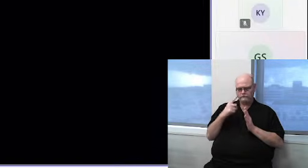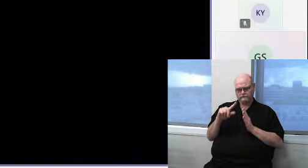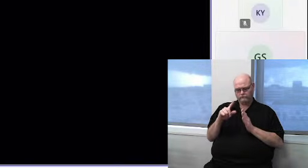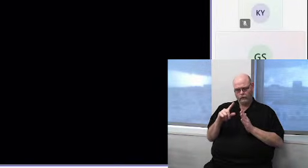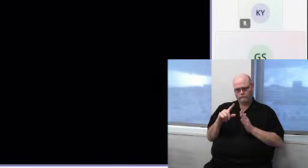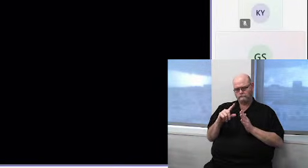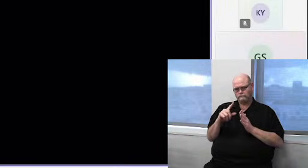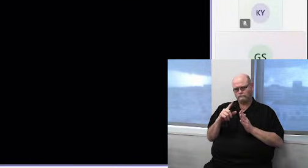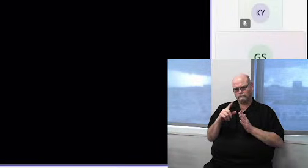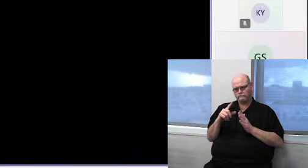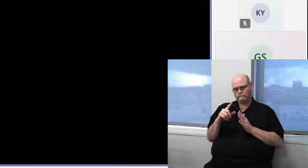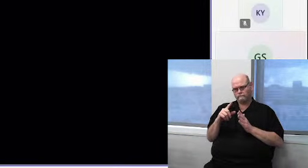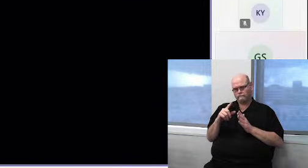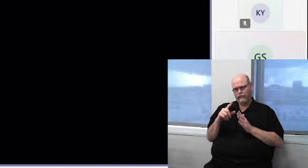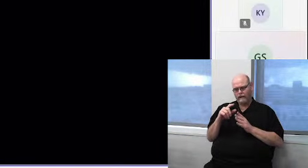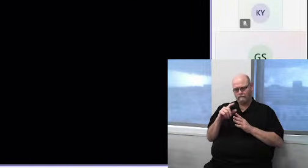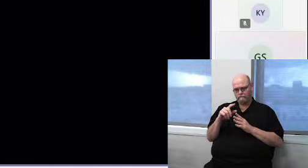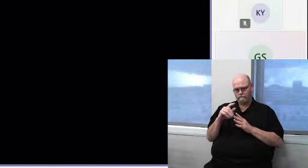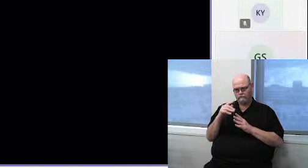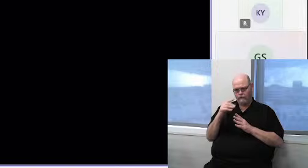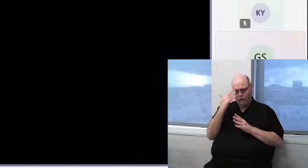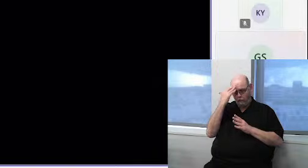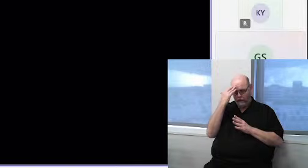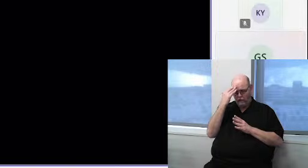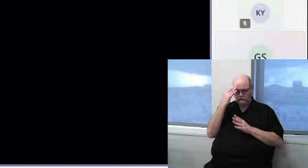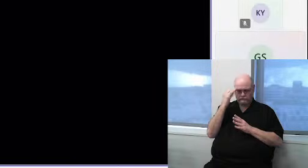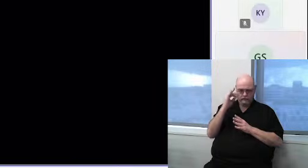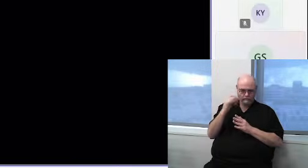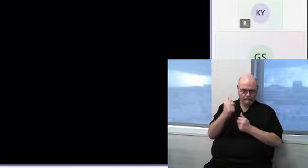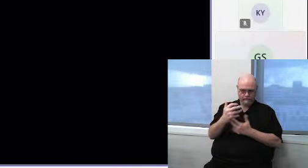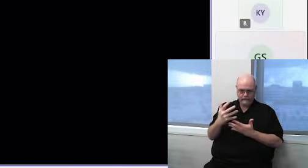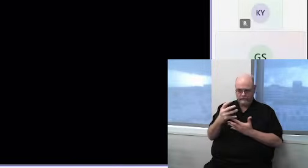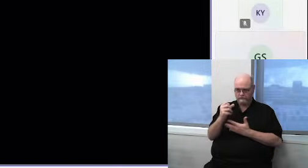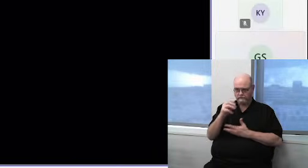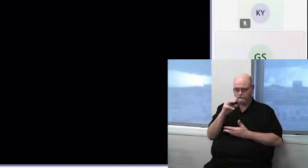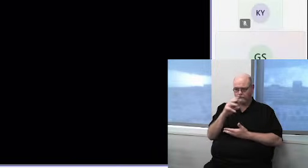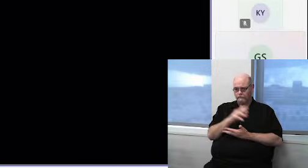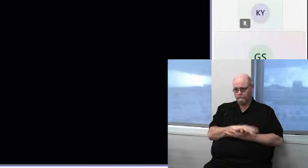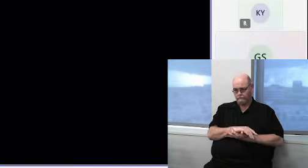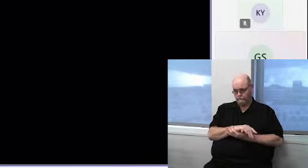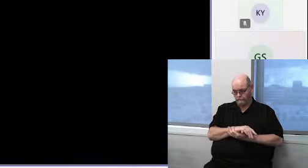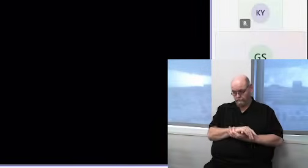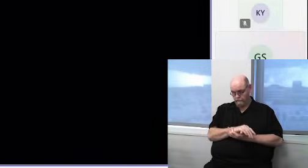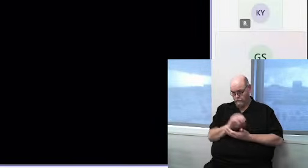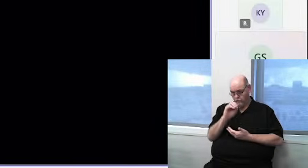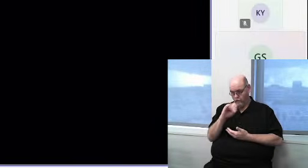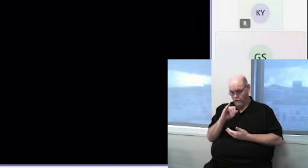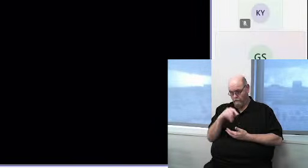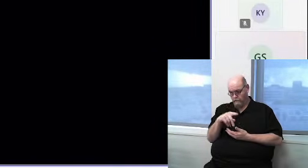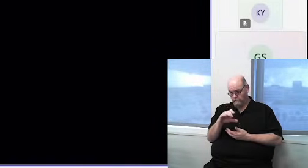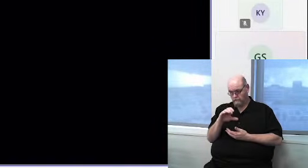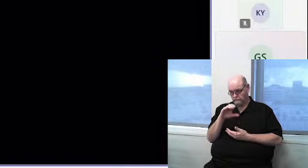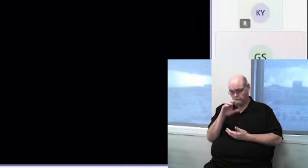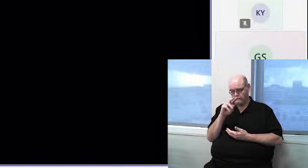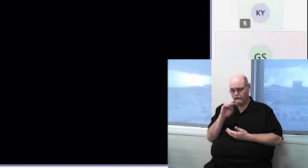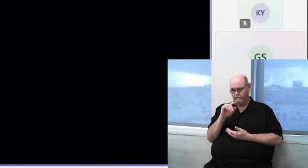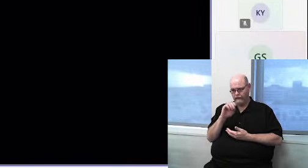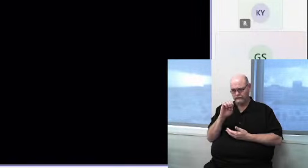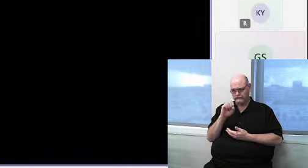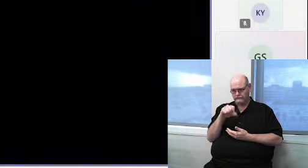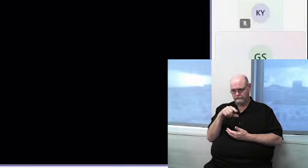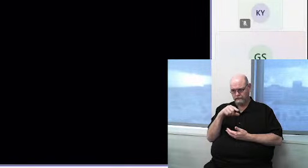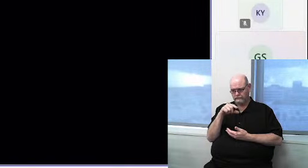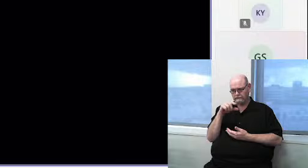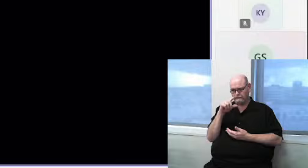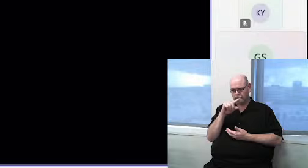intensity. Additional cross, Mr. Vasquez Melendez, please. Good afternoon, Attorney Pedro